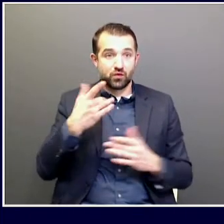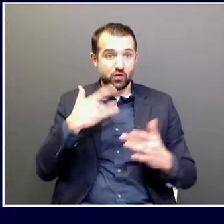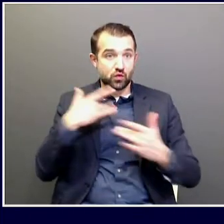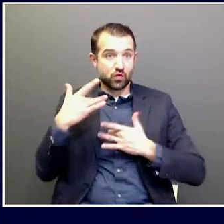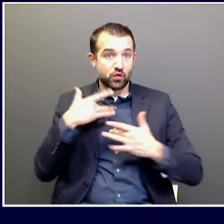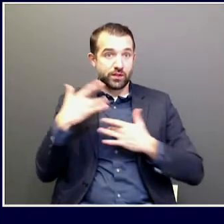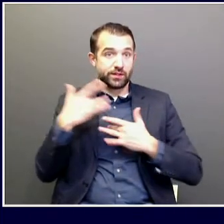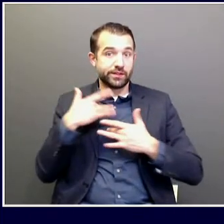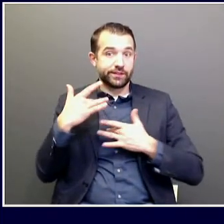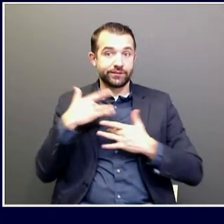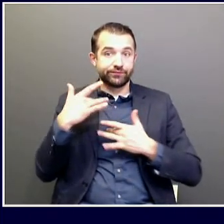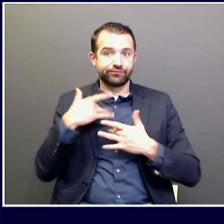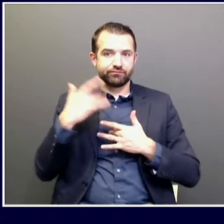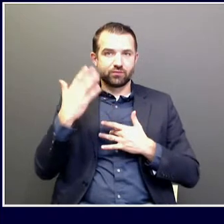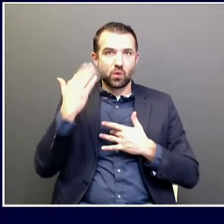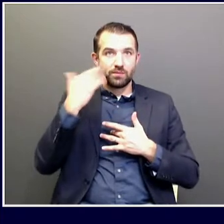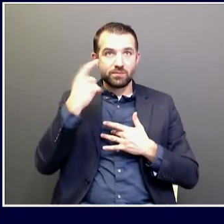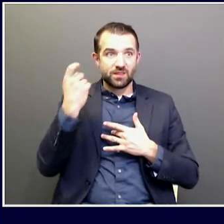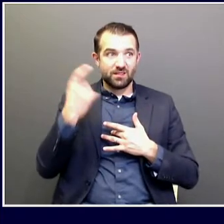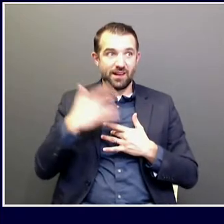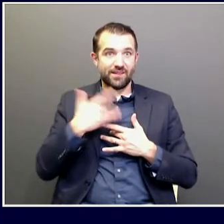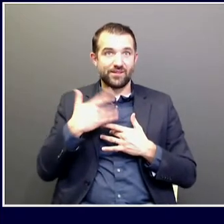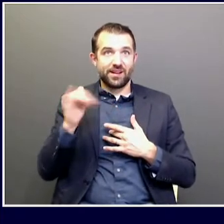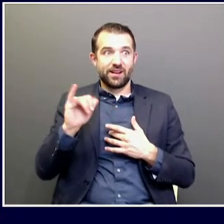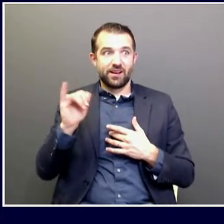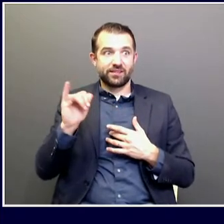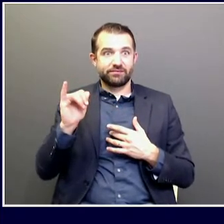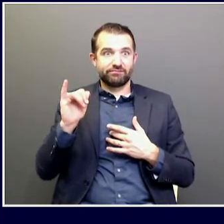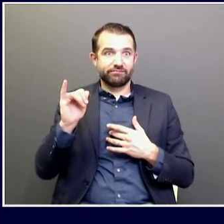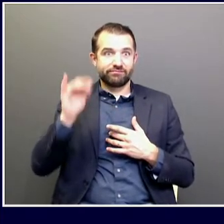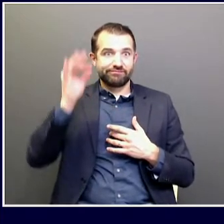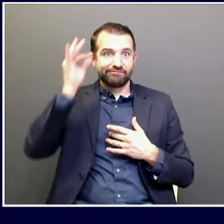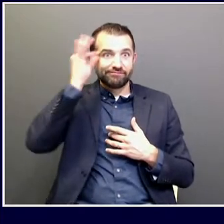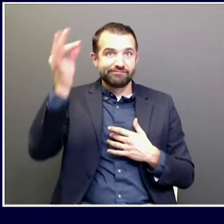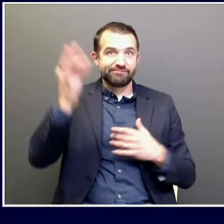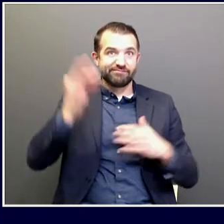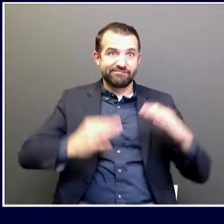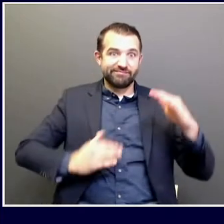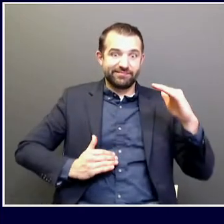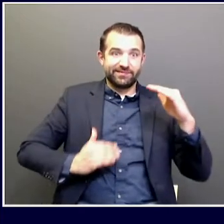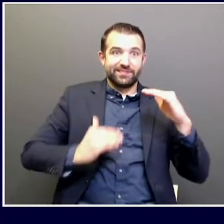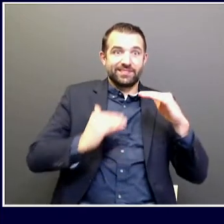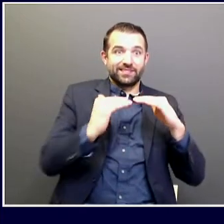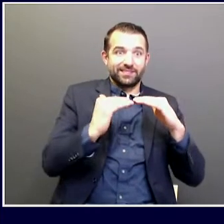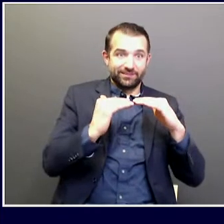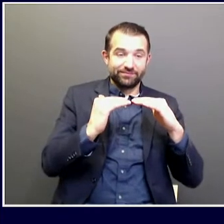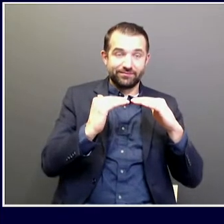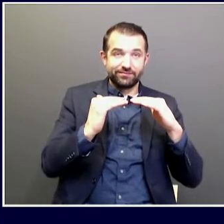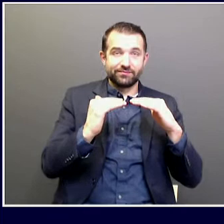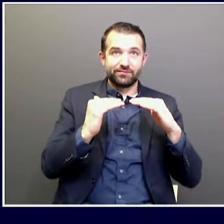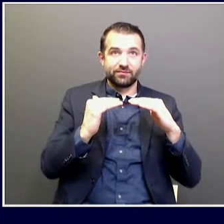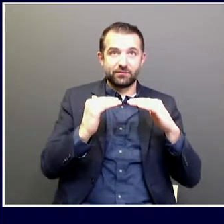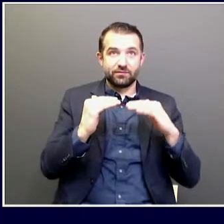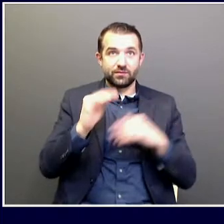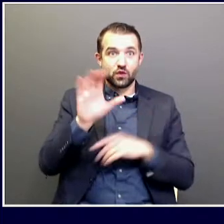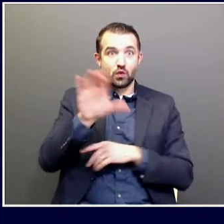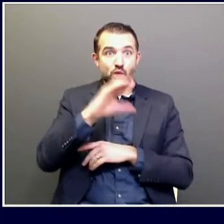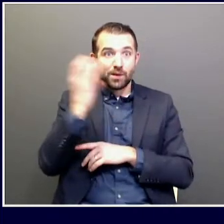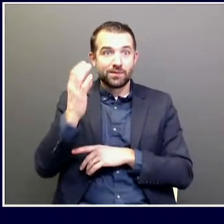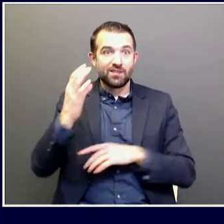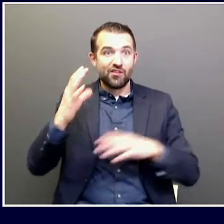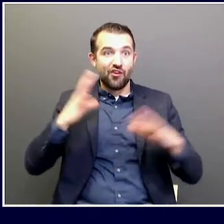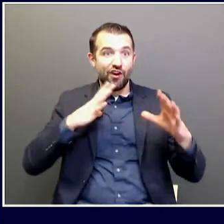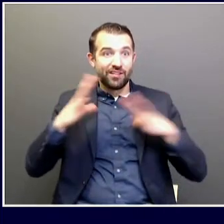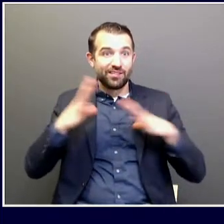words, being pushed to the edge that the Christmas holiday, travel, even potentially larger gatherings than